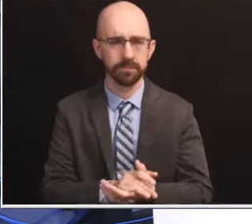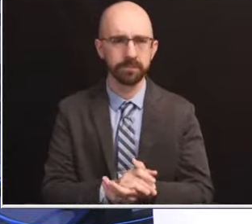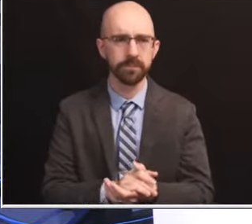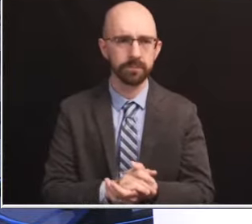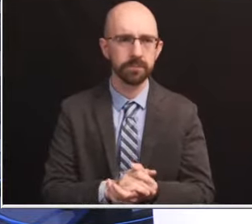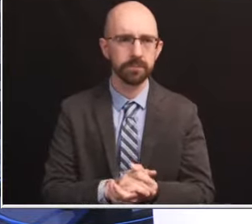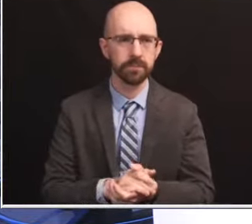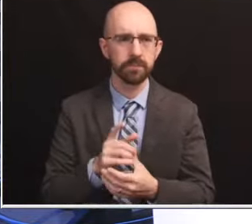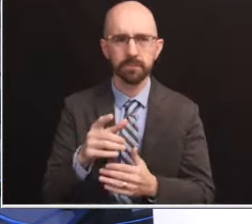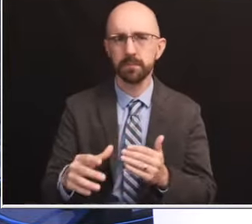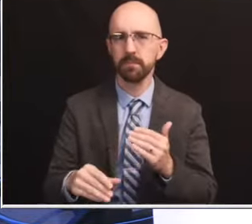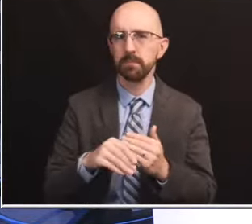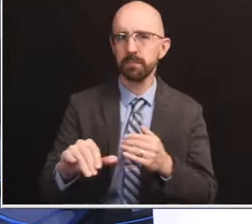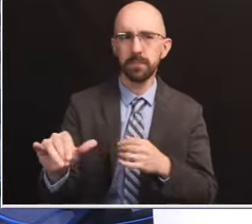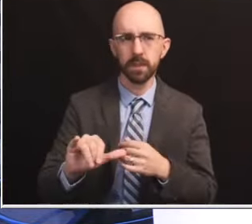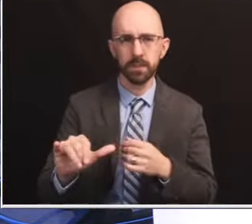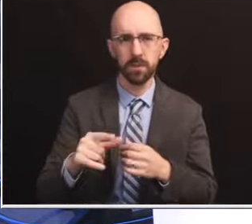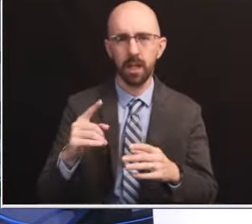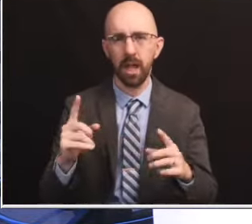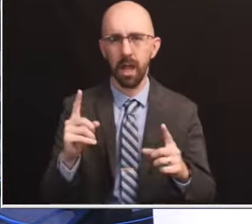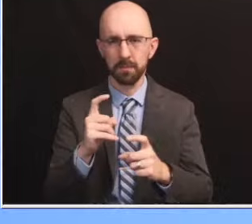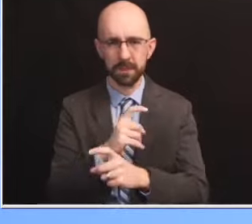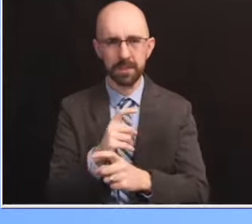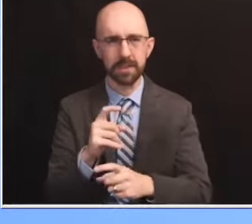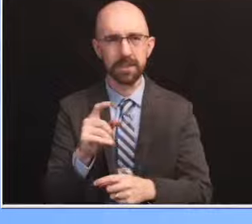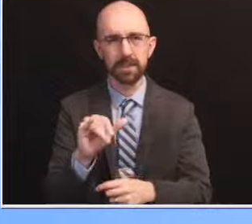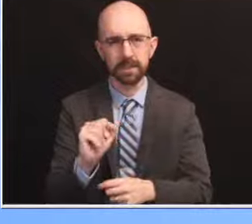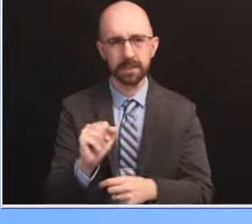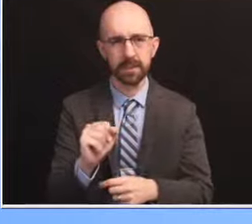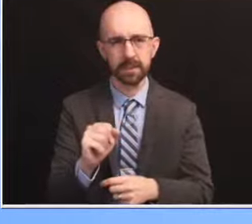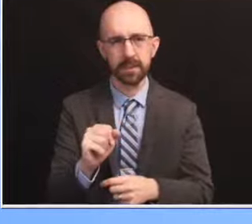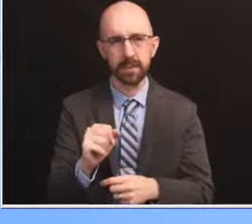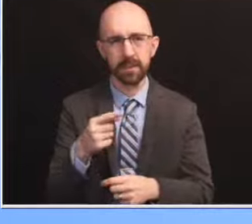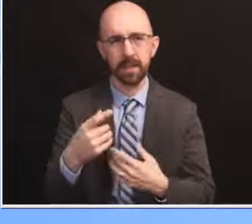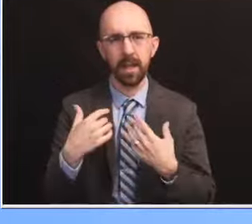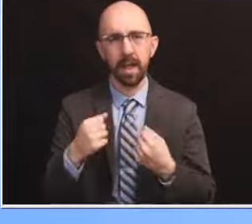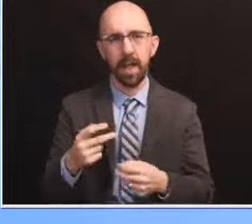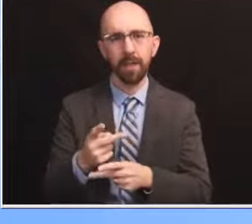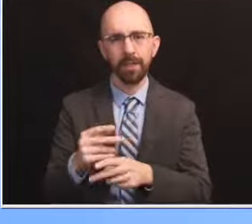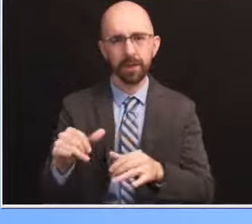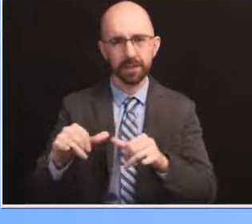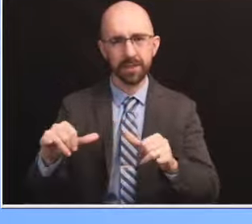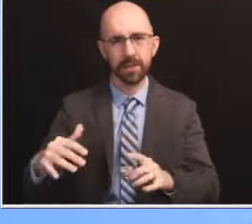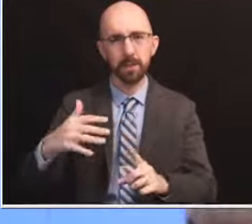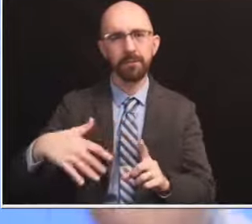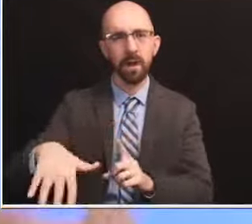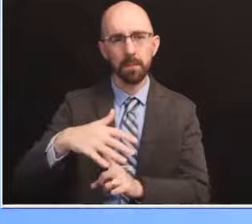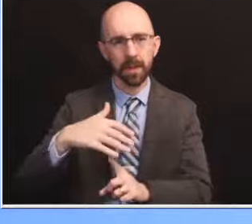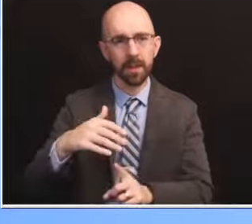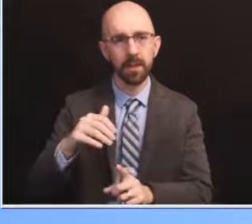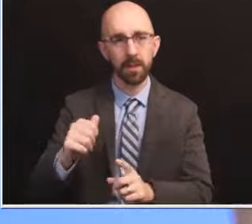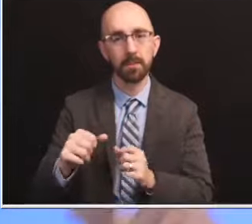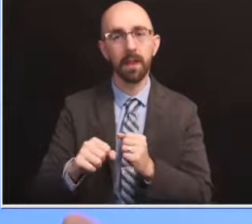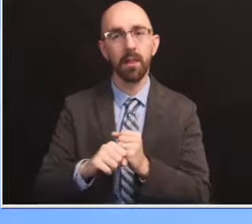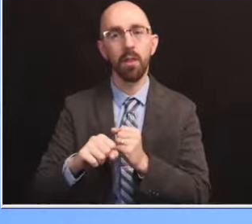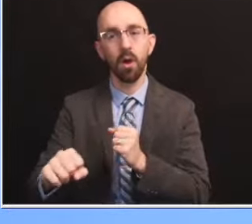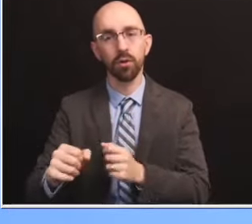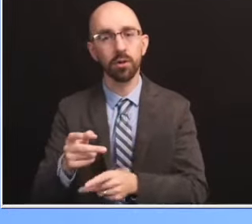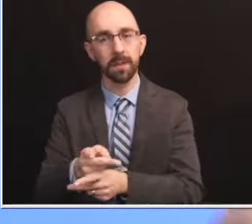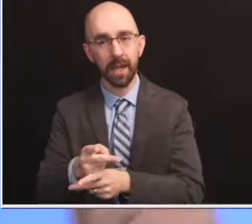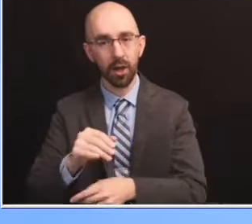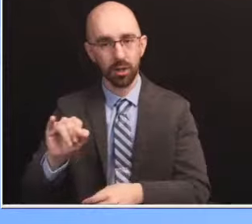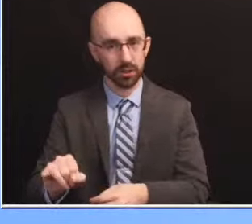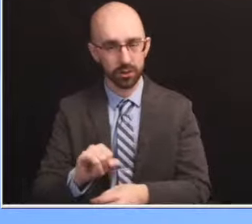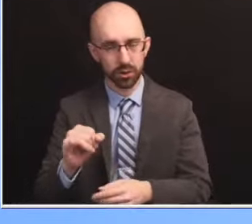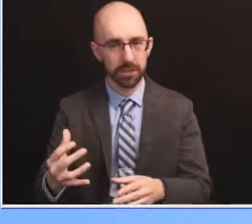add to that some of the complexity is the healthcare system environment. So there can be long-term care insurance implications of